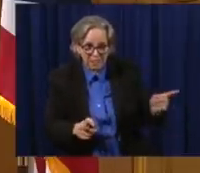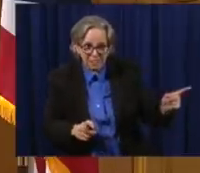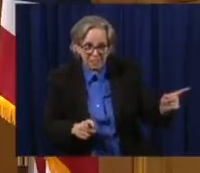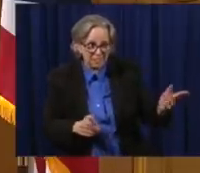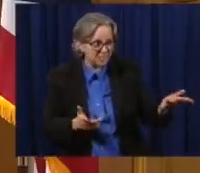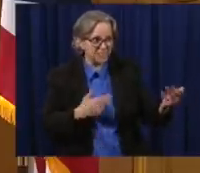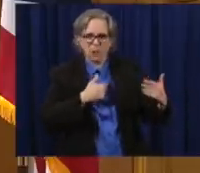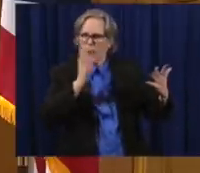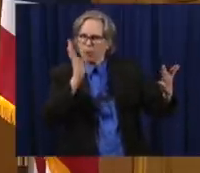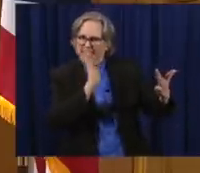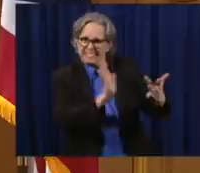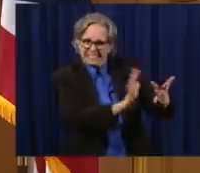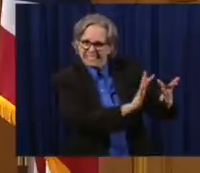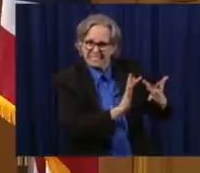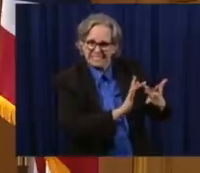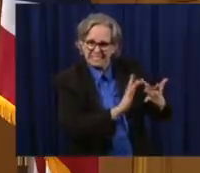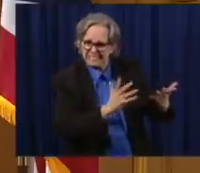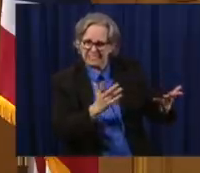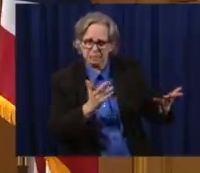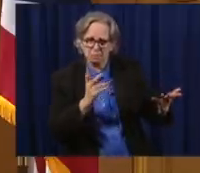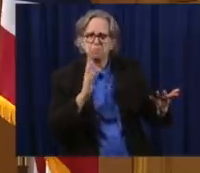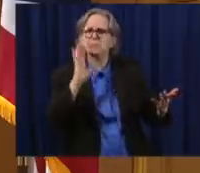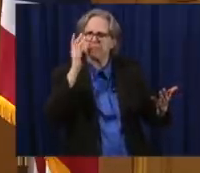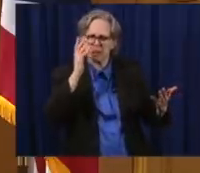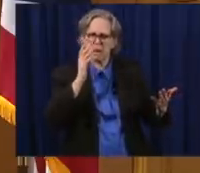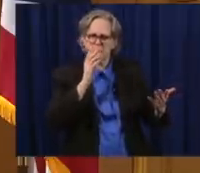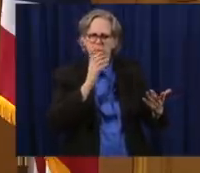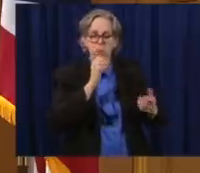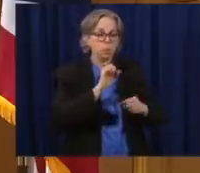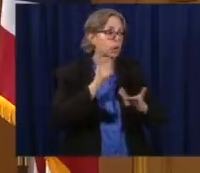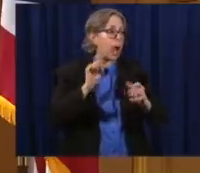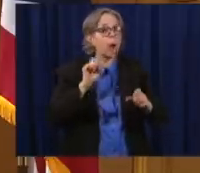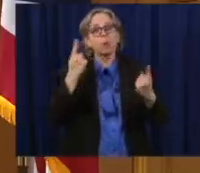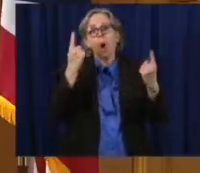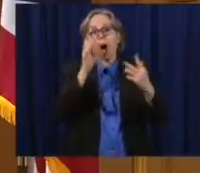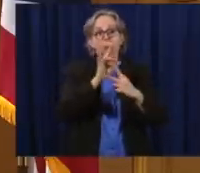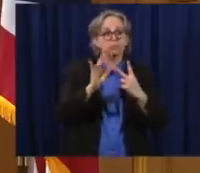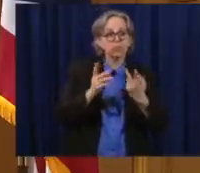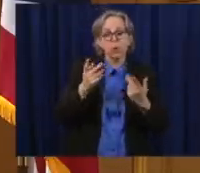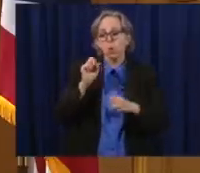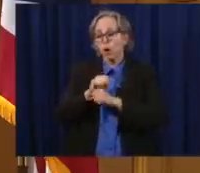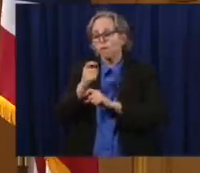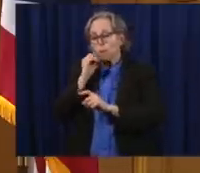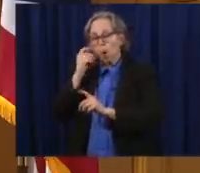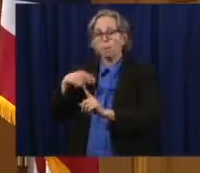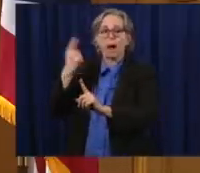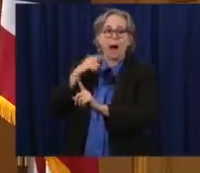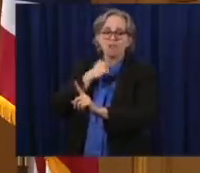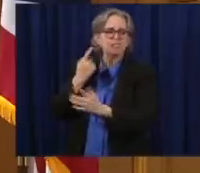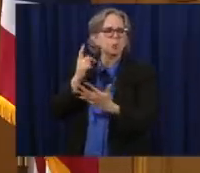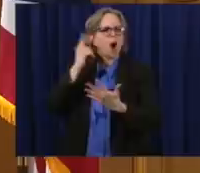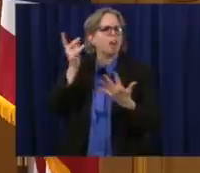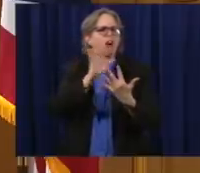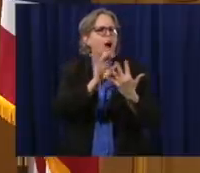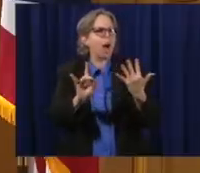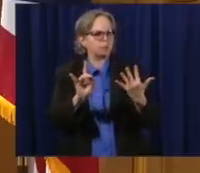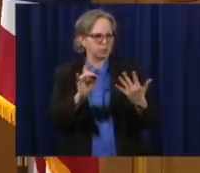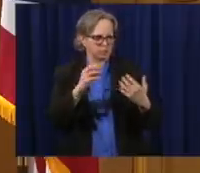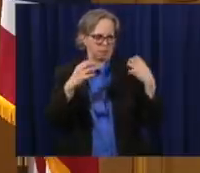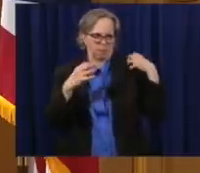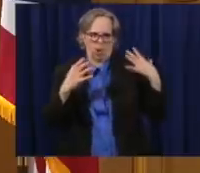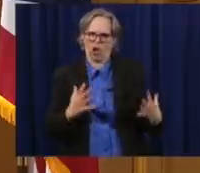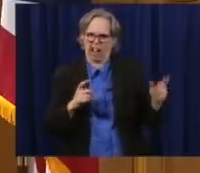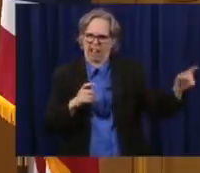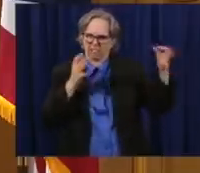that. So this is going to have to be worked out on, an individual basis. And, we would